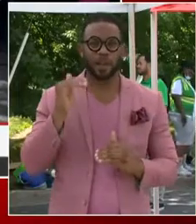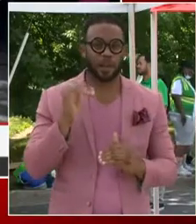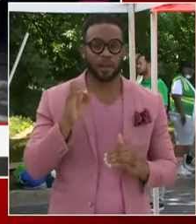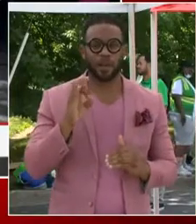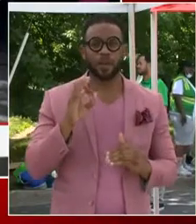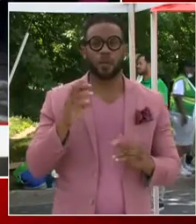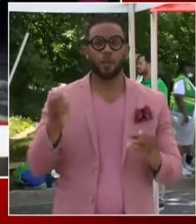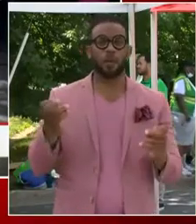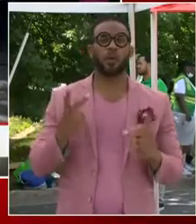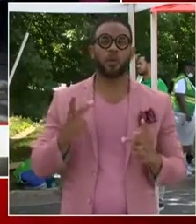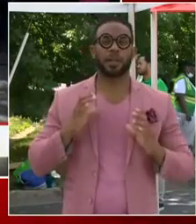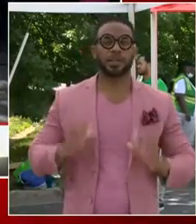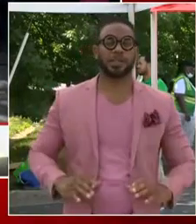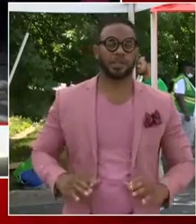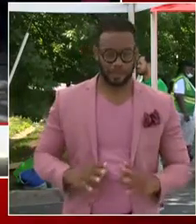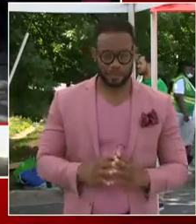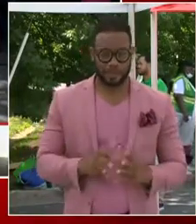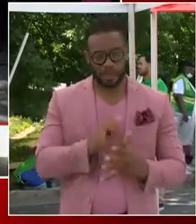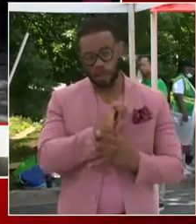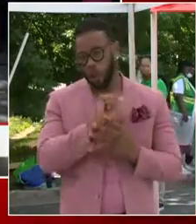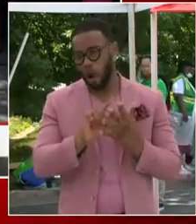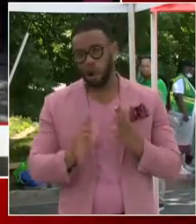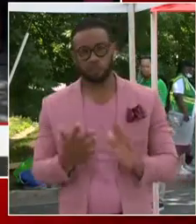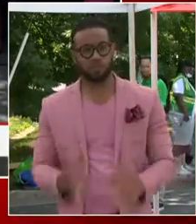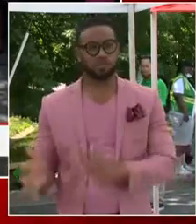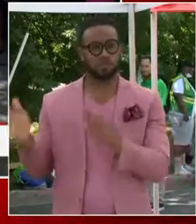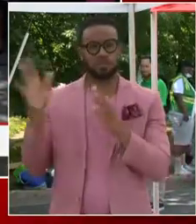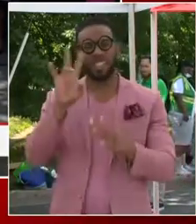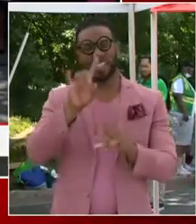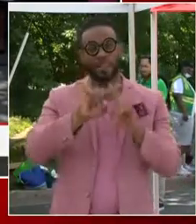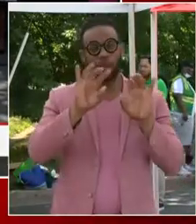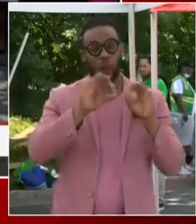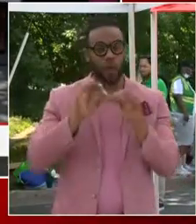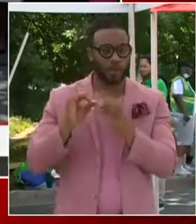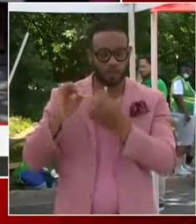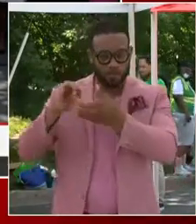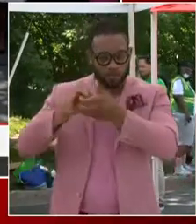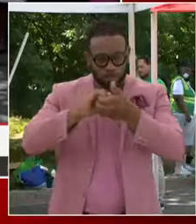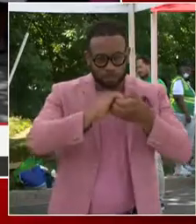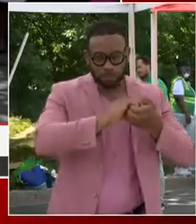of Returning Citizens. So give them all a round of applause.